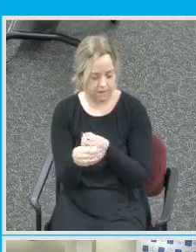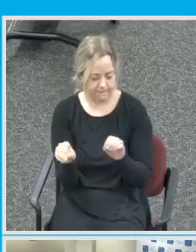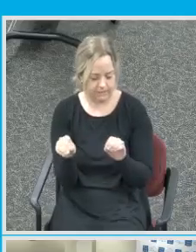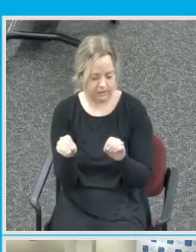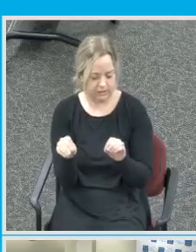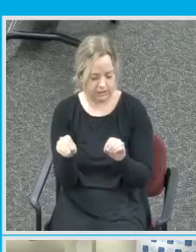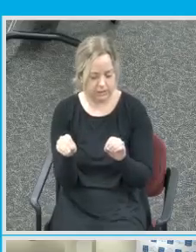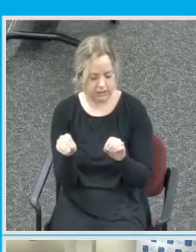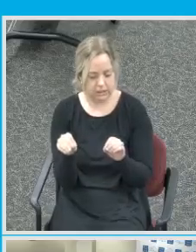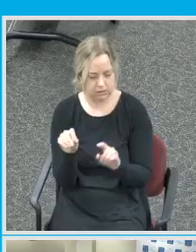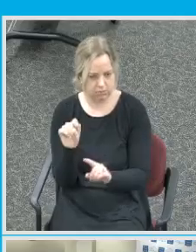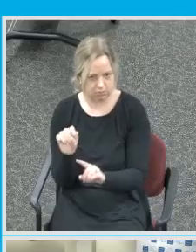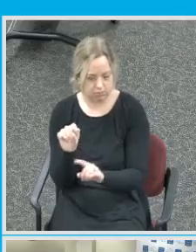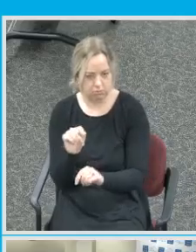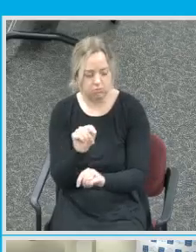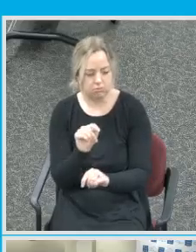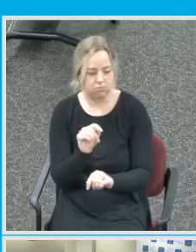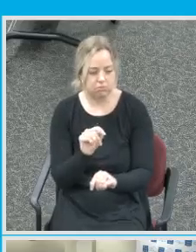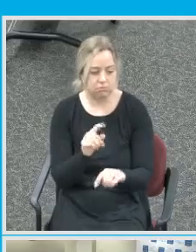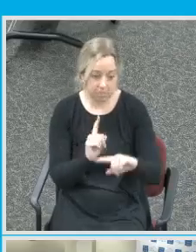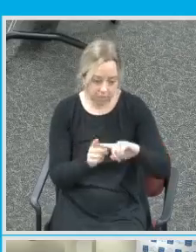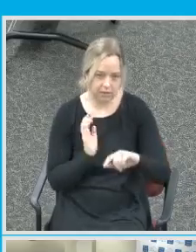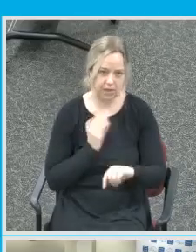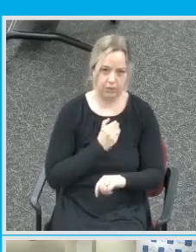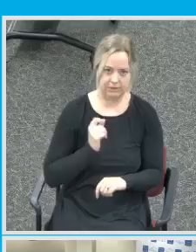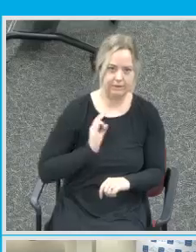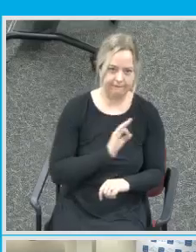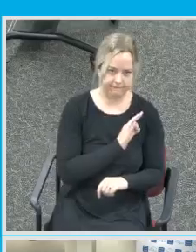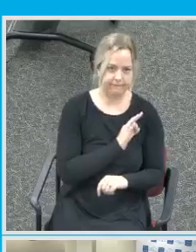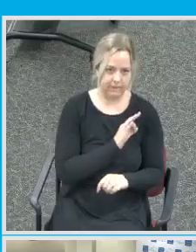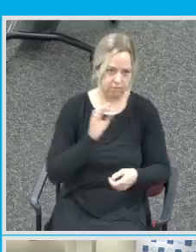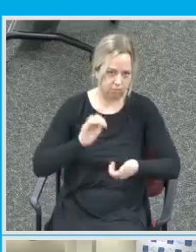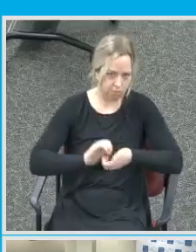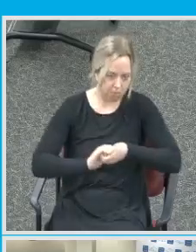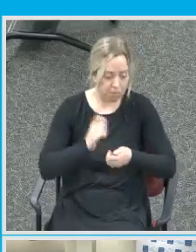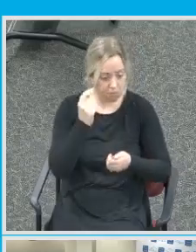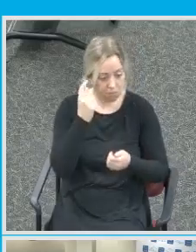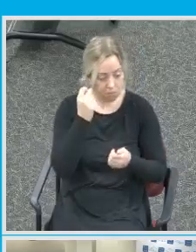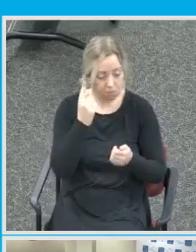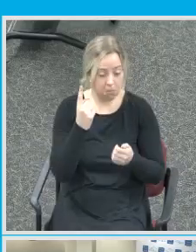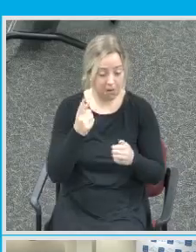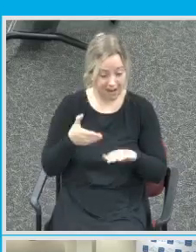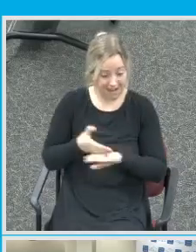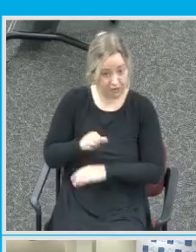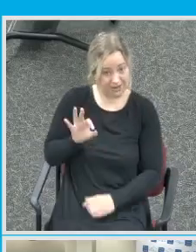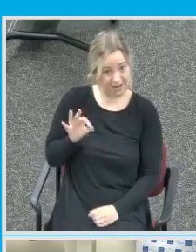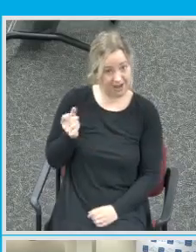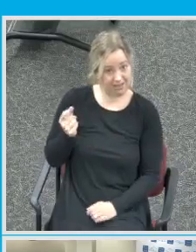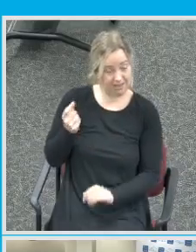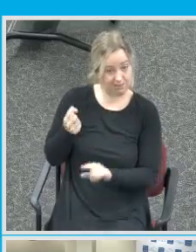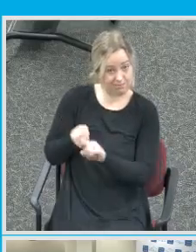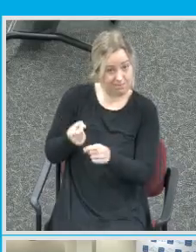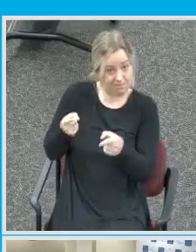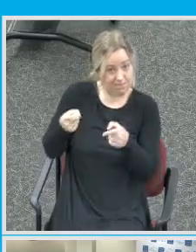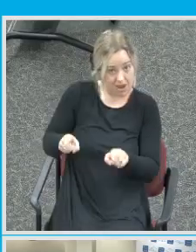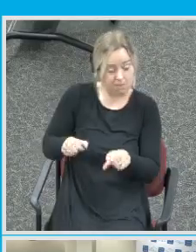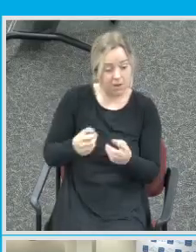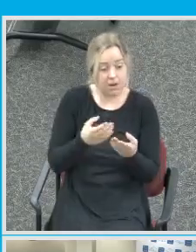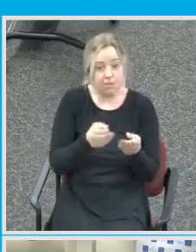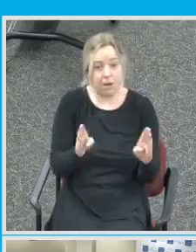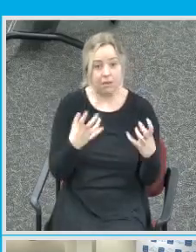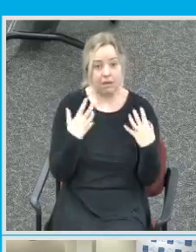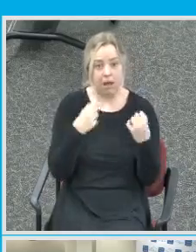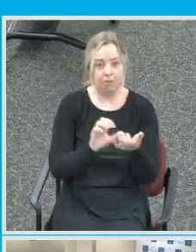the regional office and our staff, because throughout our agency, after 9/11, public health was brought in as